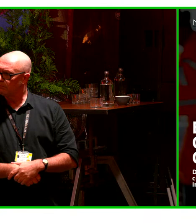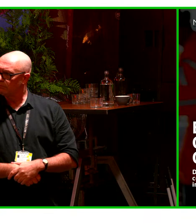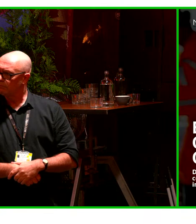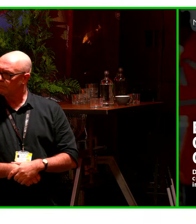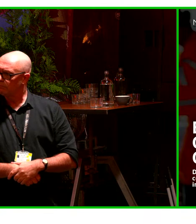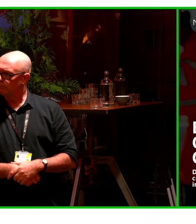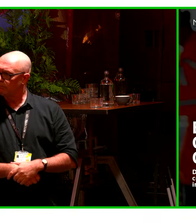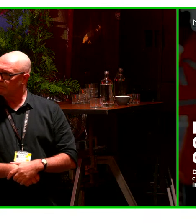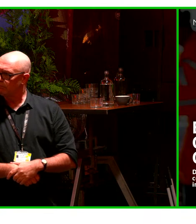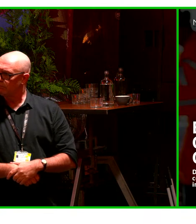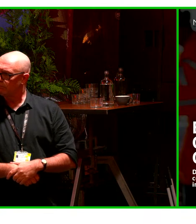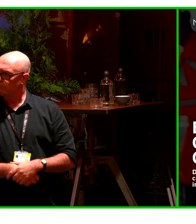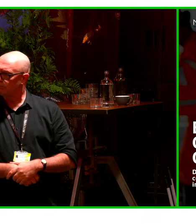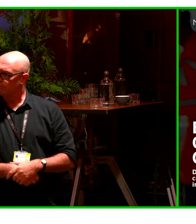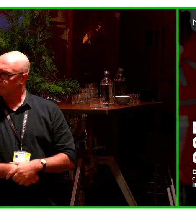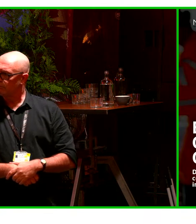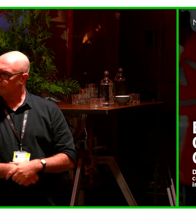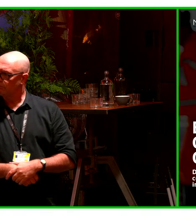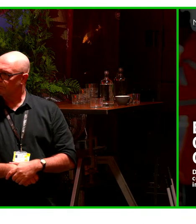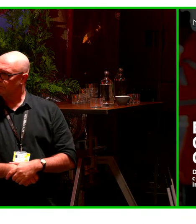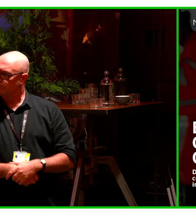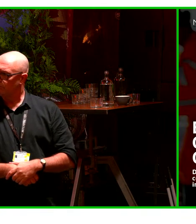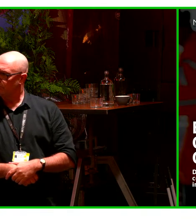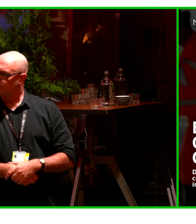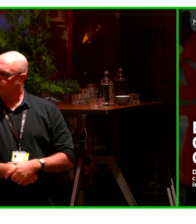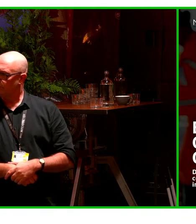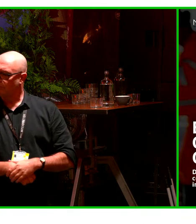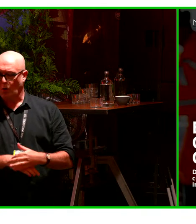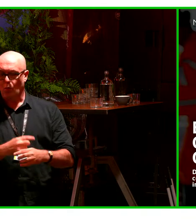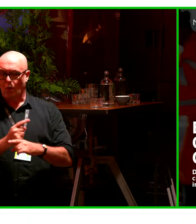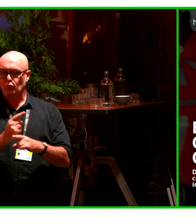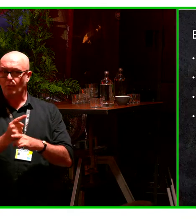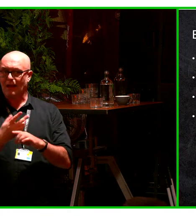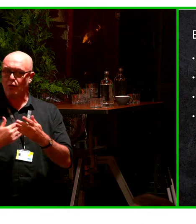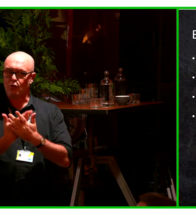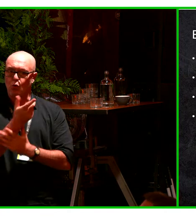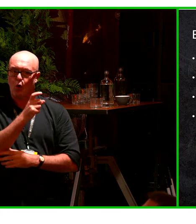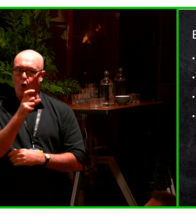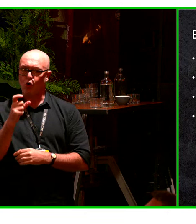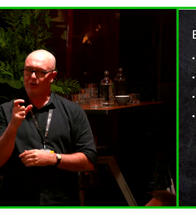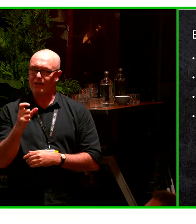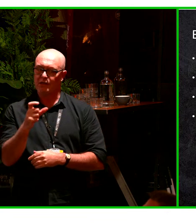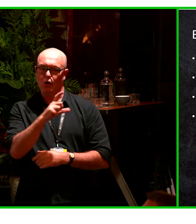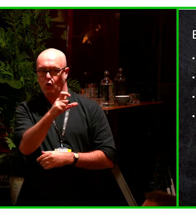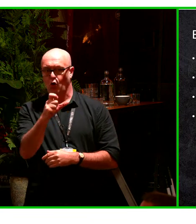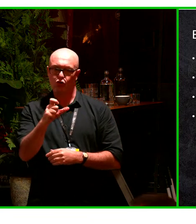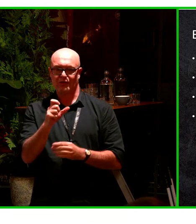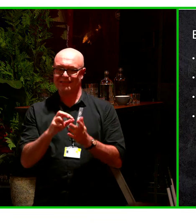we're just going to talk a little bit about embodied energy in buildings.